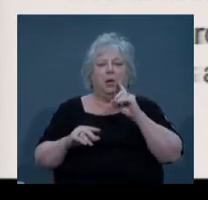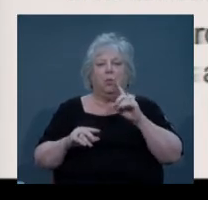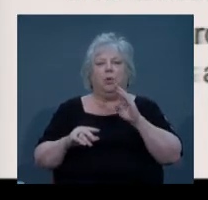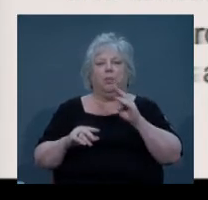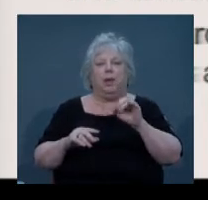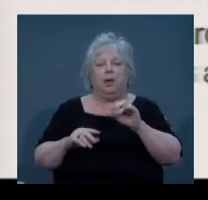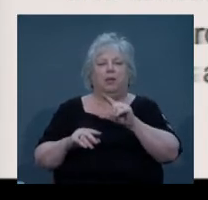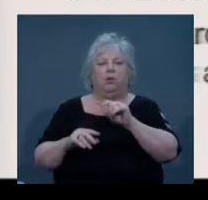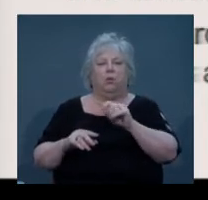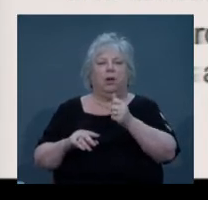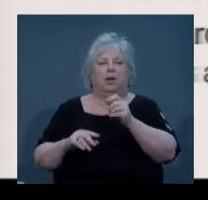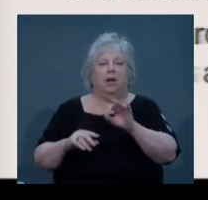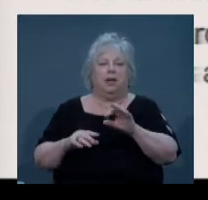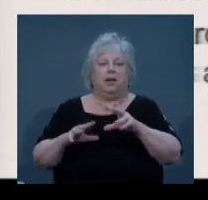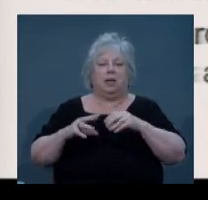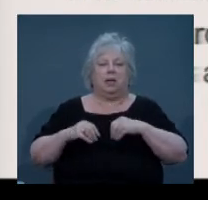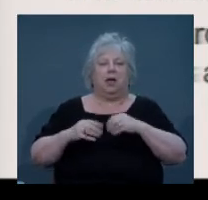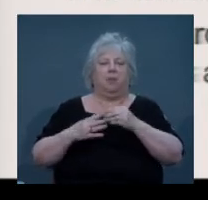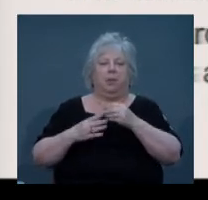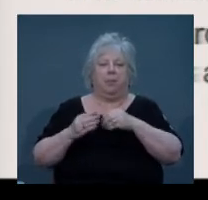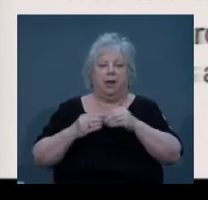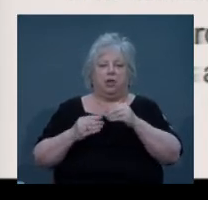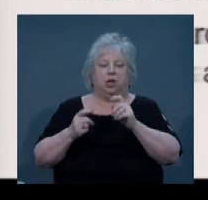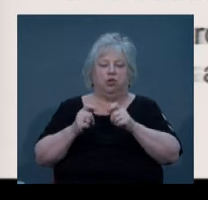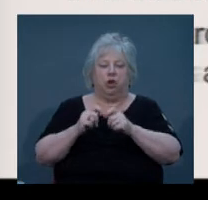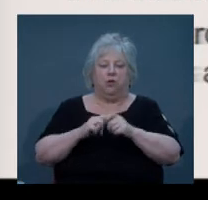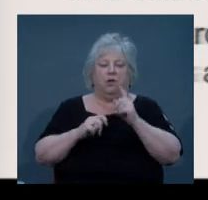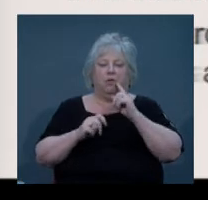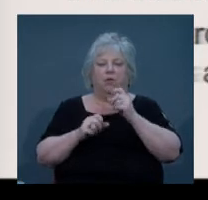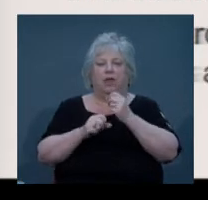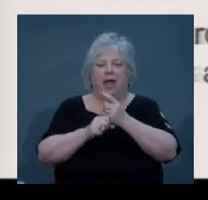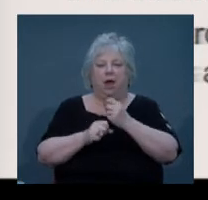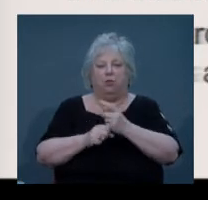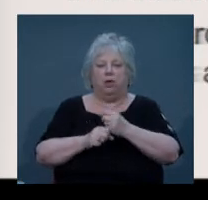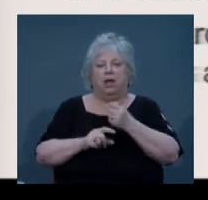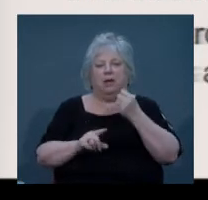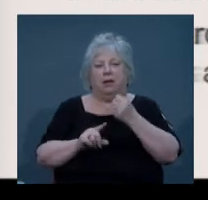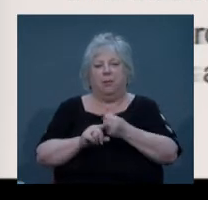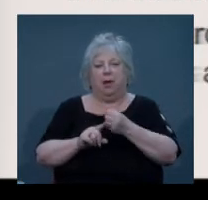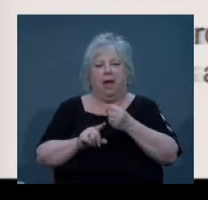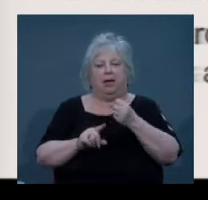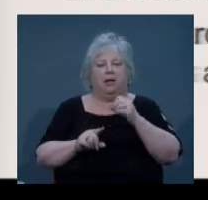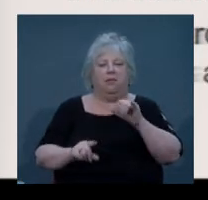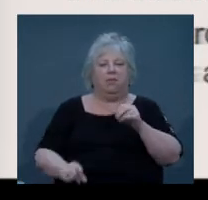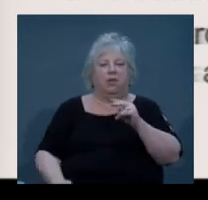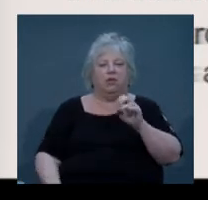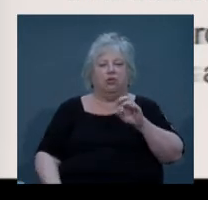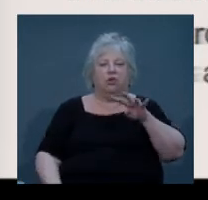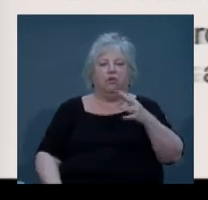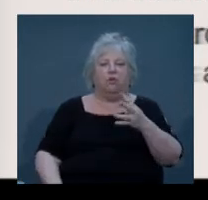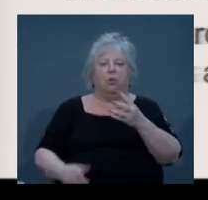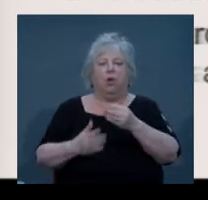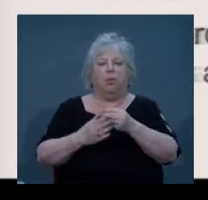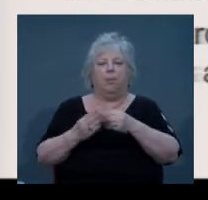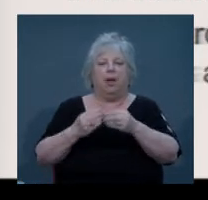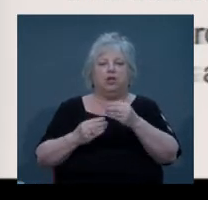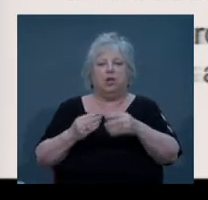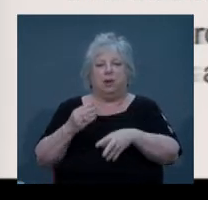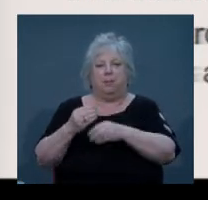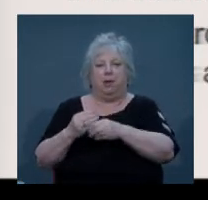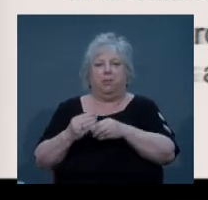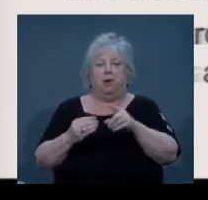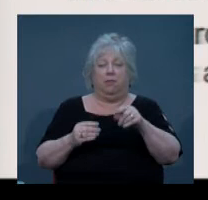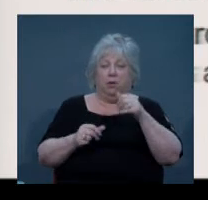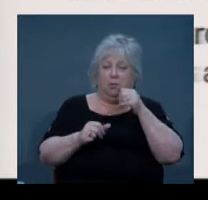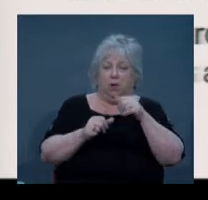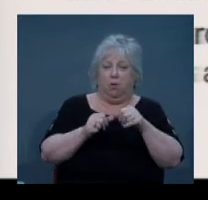the 2019 adopted budget adjusted for the annualized impact of the June 4th budget amendment. So you'll recall